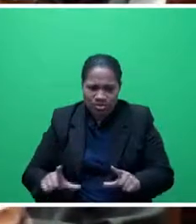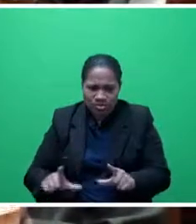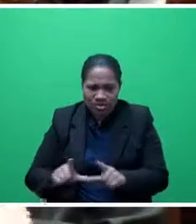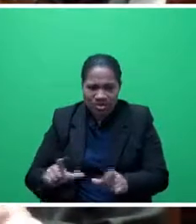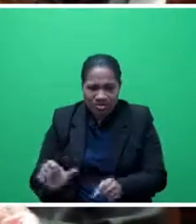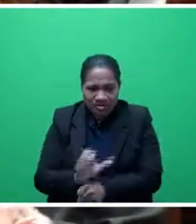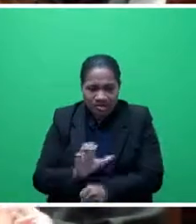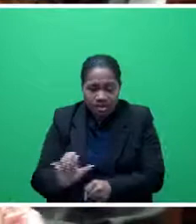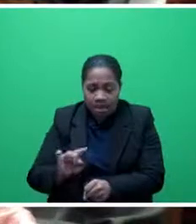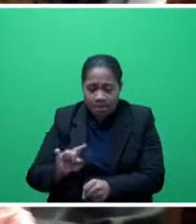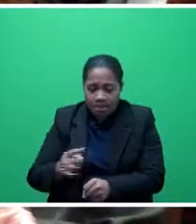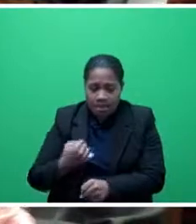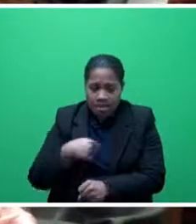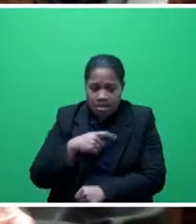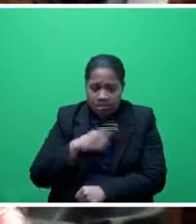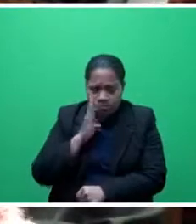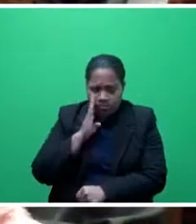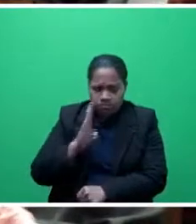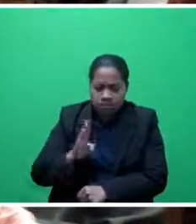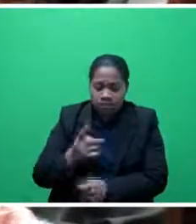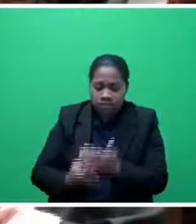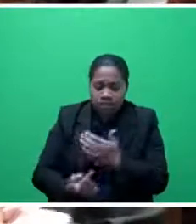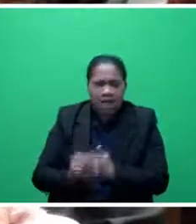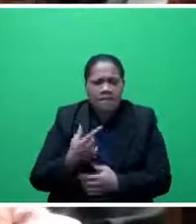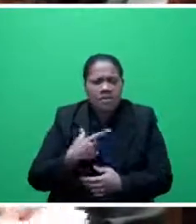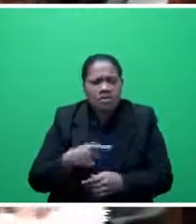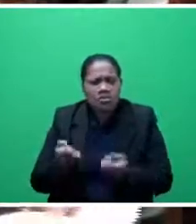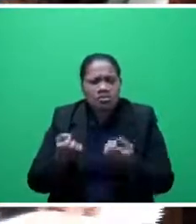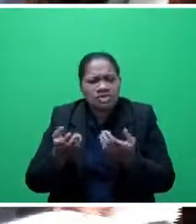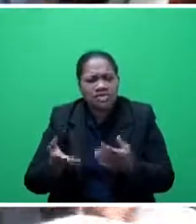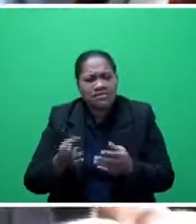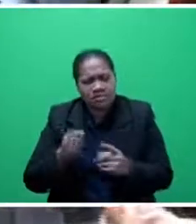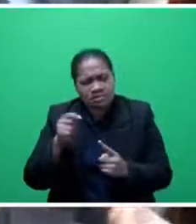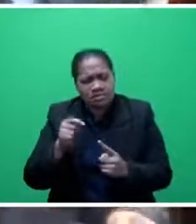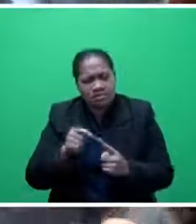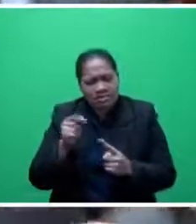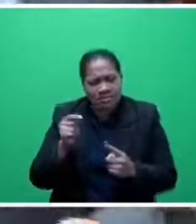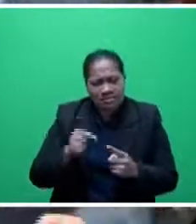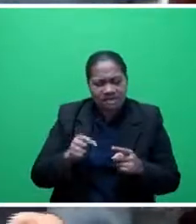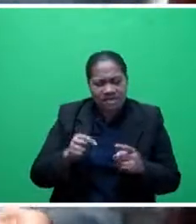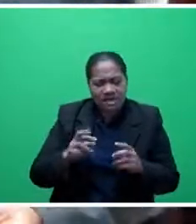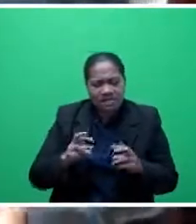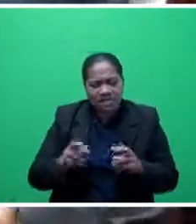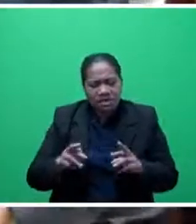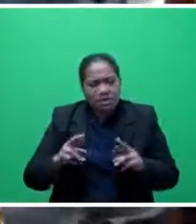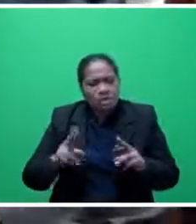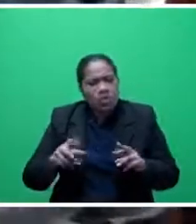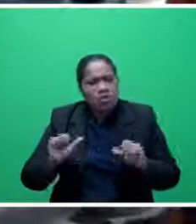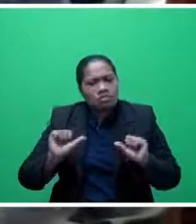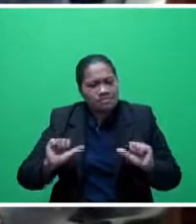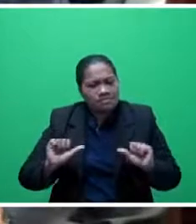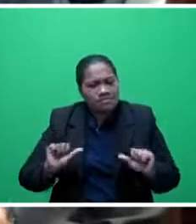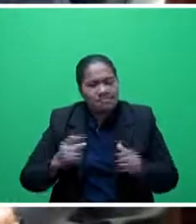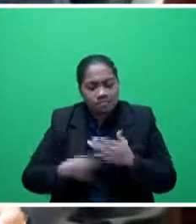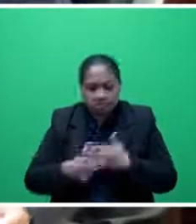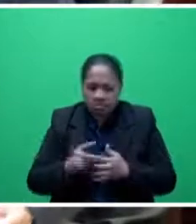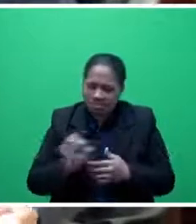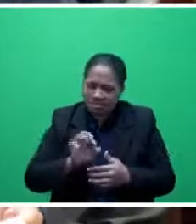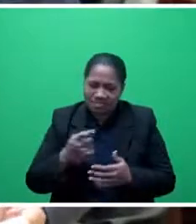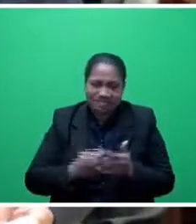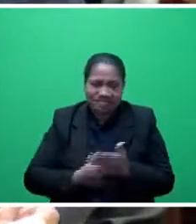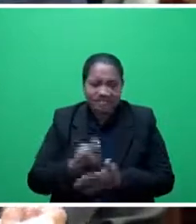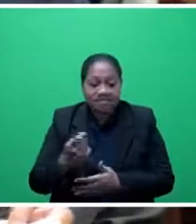what we saw, because he was given a specific rate of duty for protection, so they weren't actually paying only percentage on